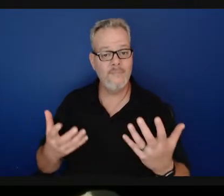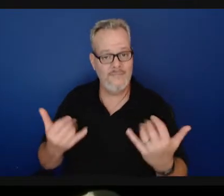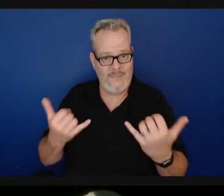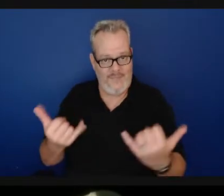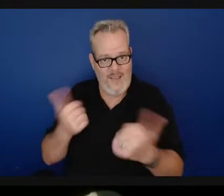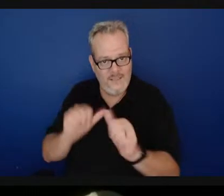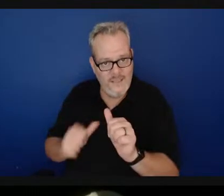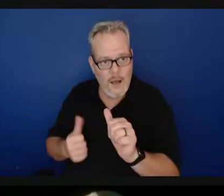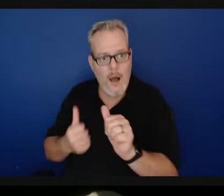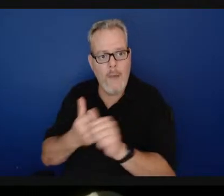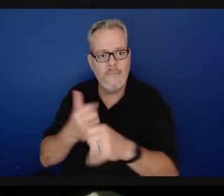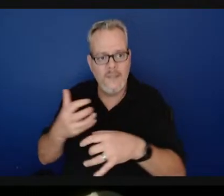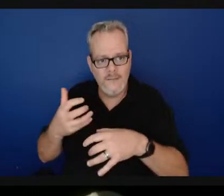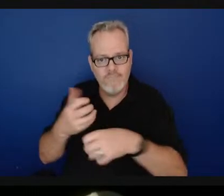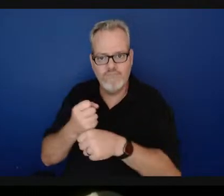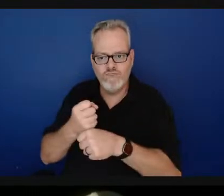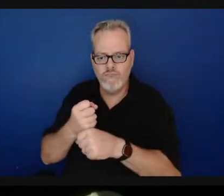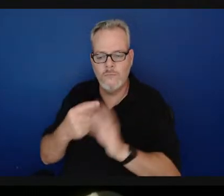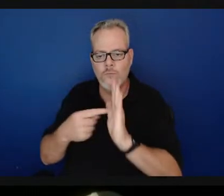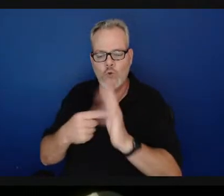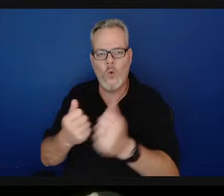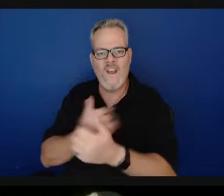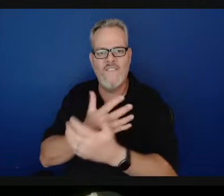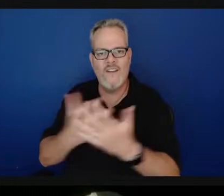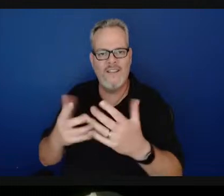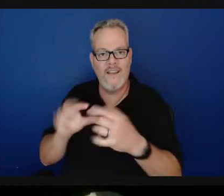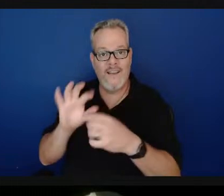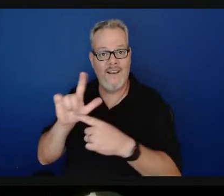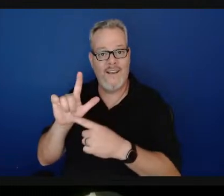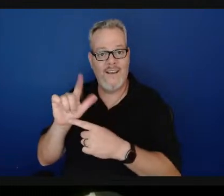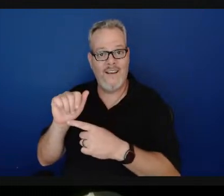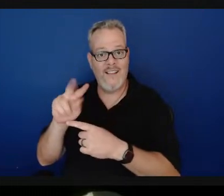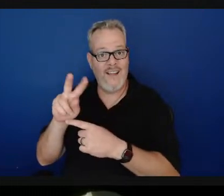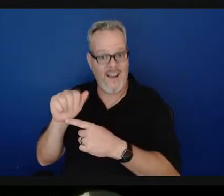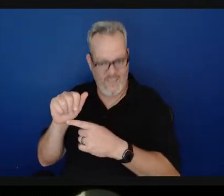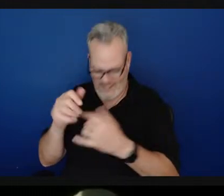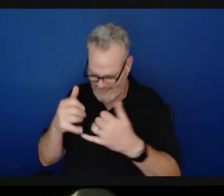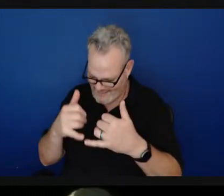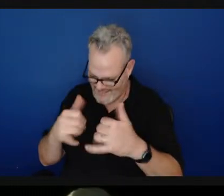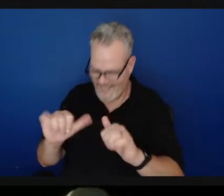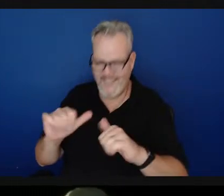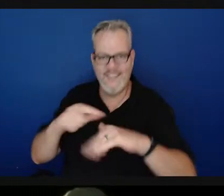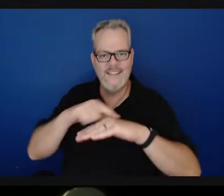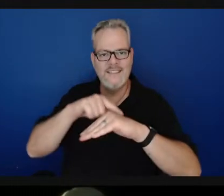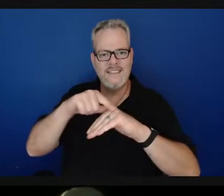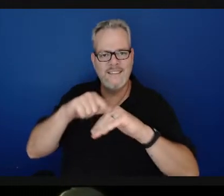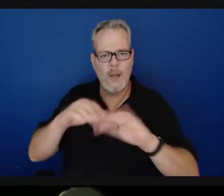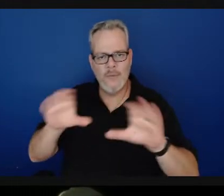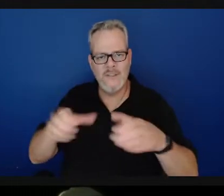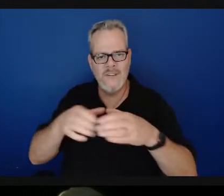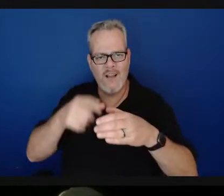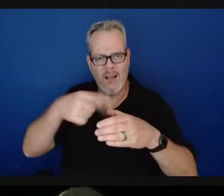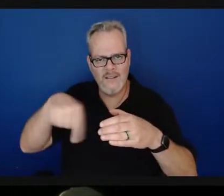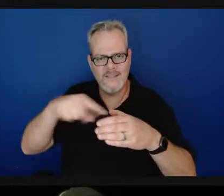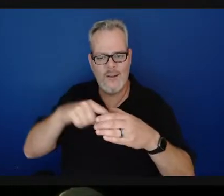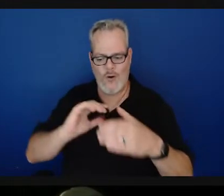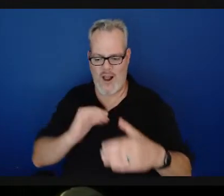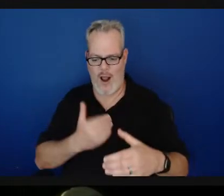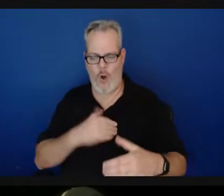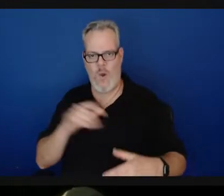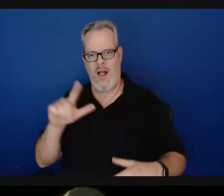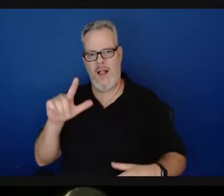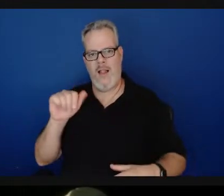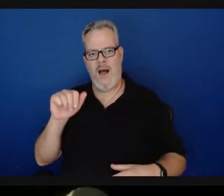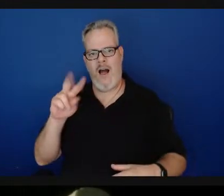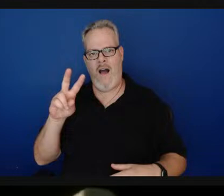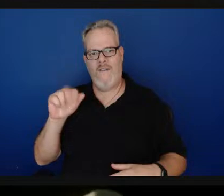which is the VOG right now. Everything as far as lava is still within Kīlauea Pele, the summit caldera, which we like to call our lava stadium. It's a great place for it to be